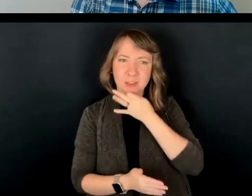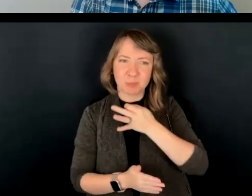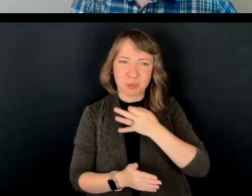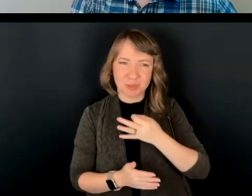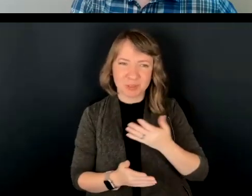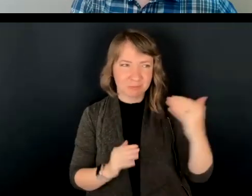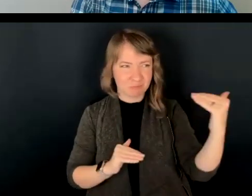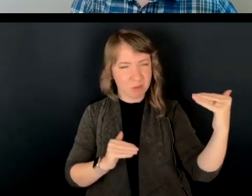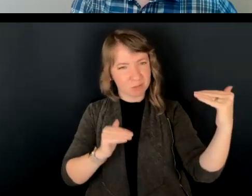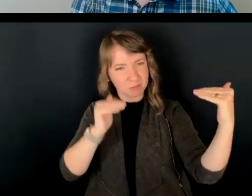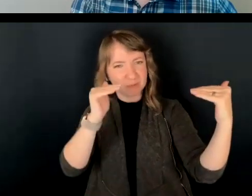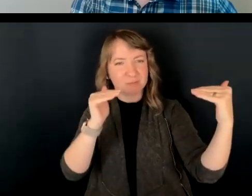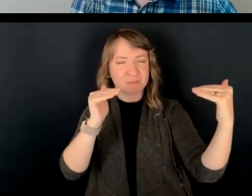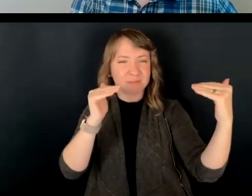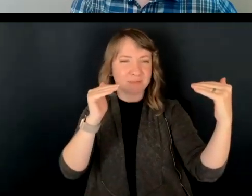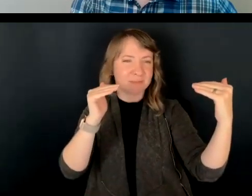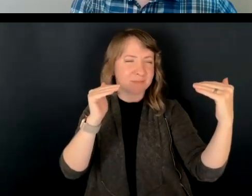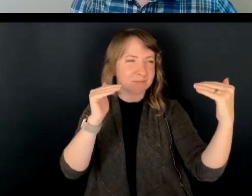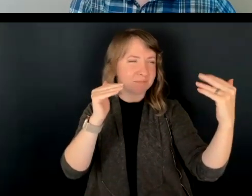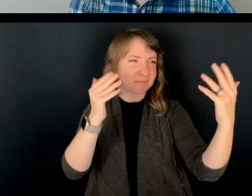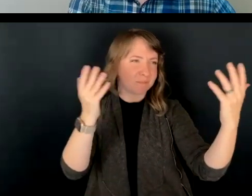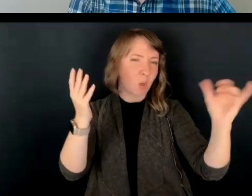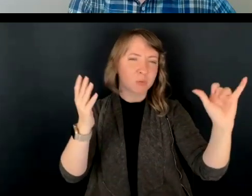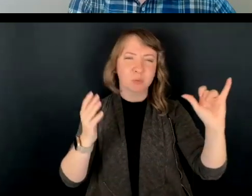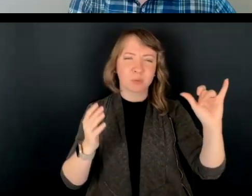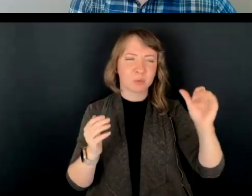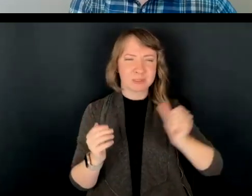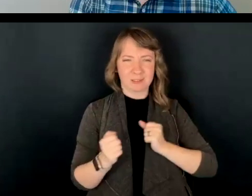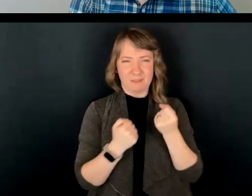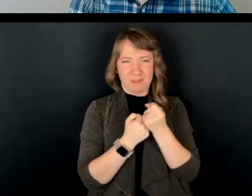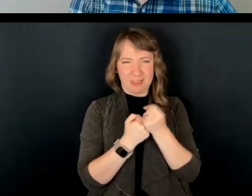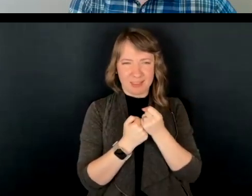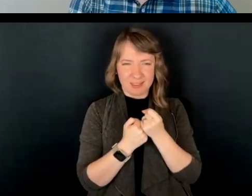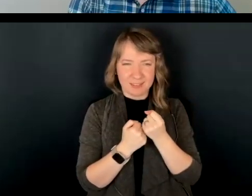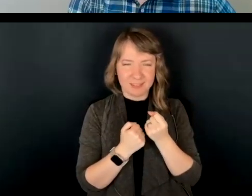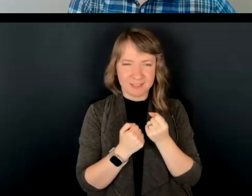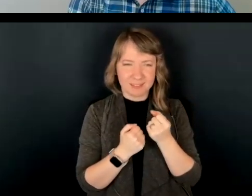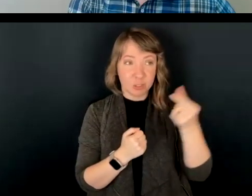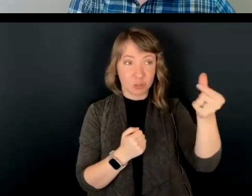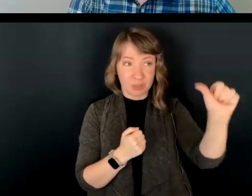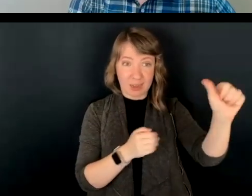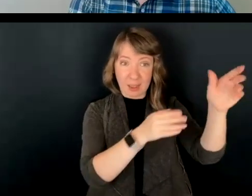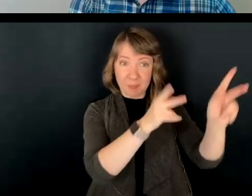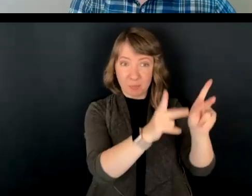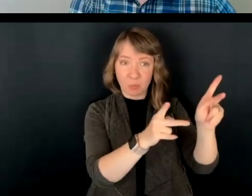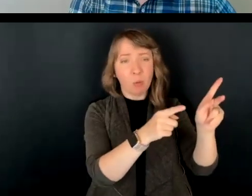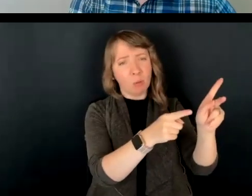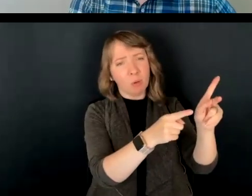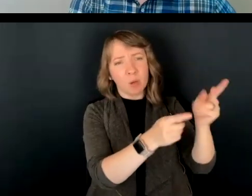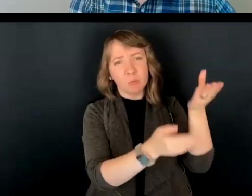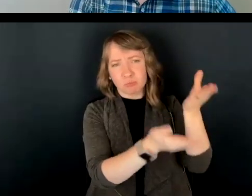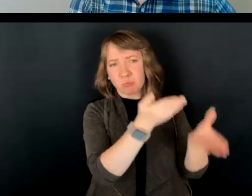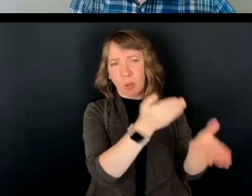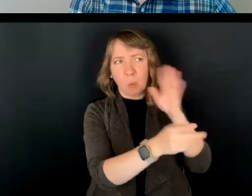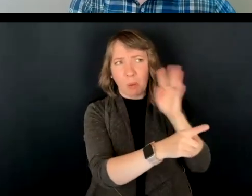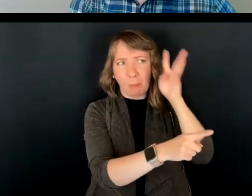so that you can, and also just that opportunity to advocate for what you need. The G&A person's is the most likely person to come up with the